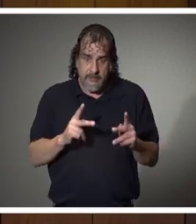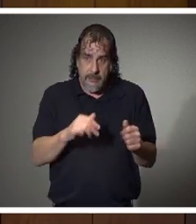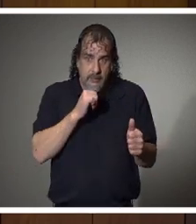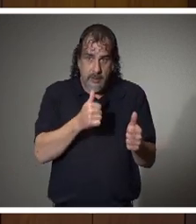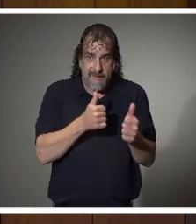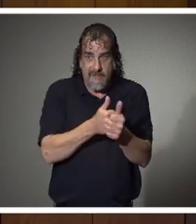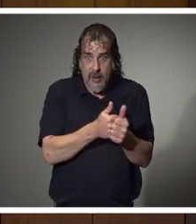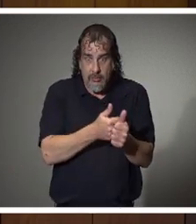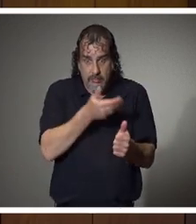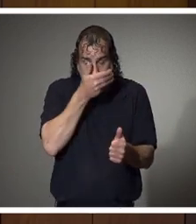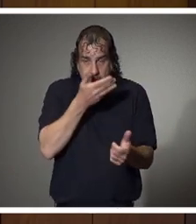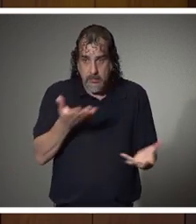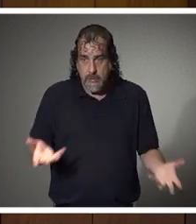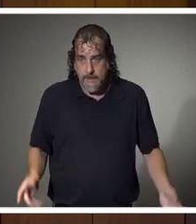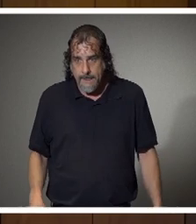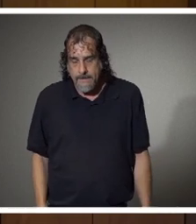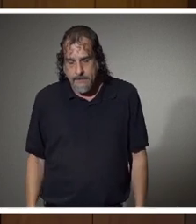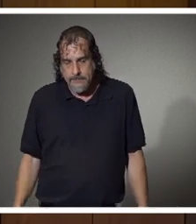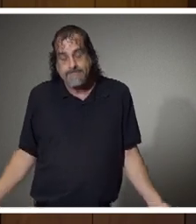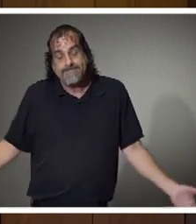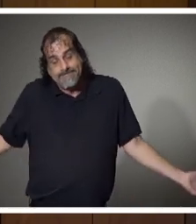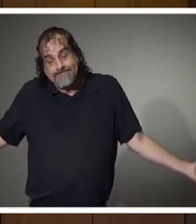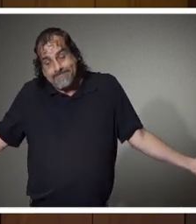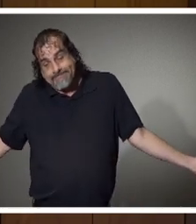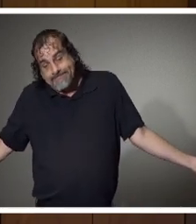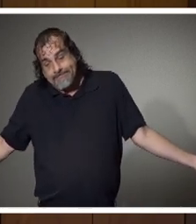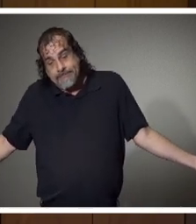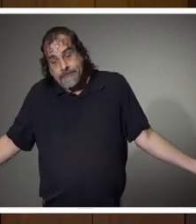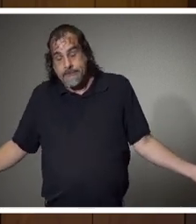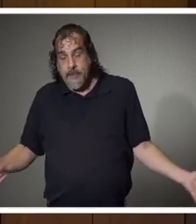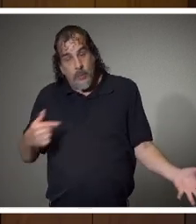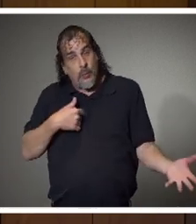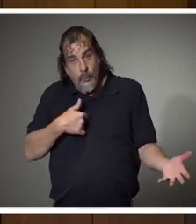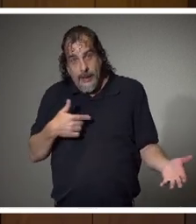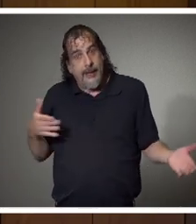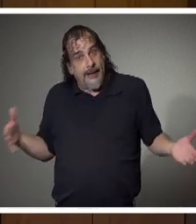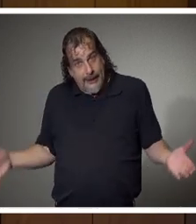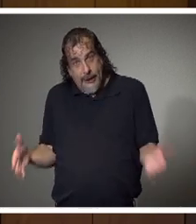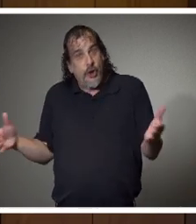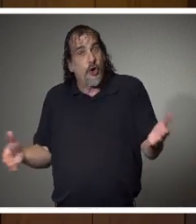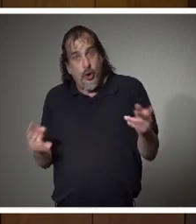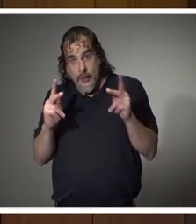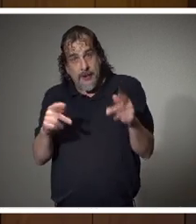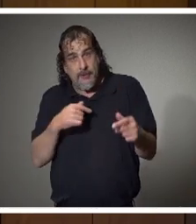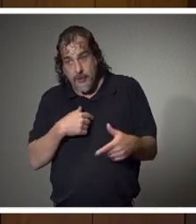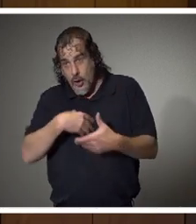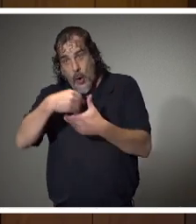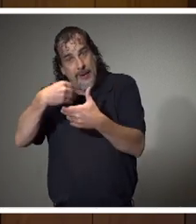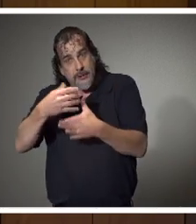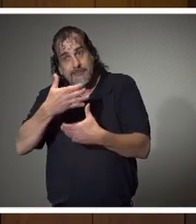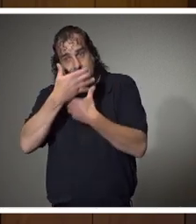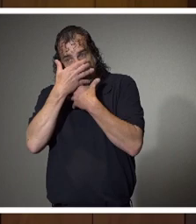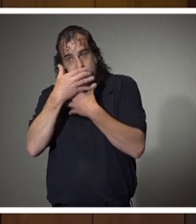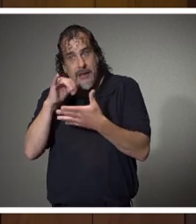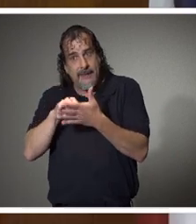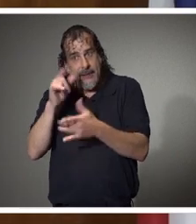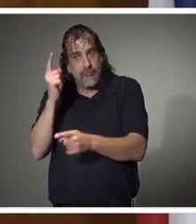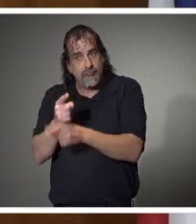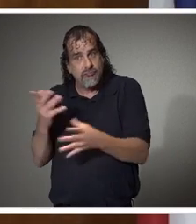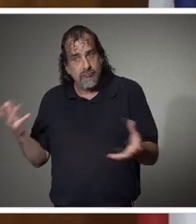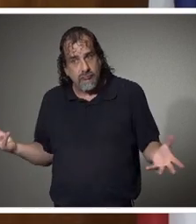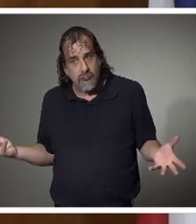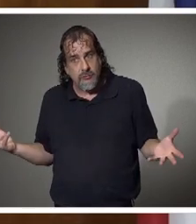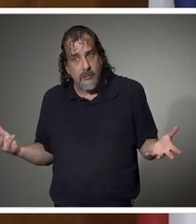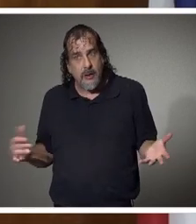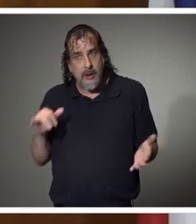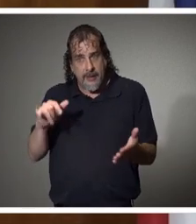that guidance? Well, I'll tell you that we are encouraging people when they go out to wear masks. That is the right thing to do. It